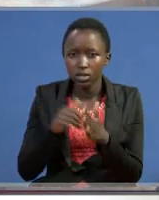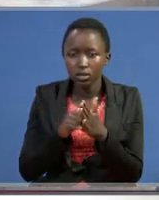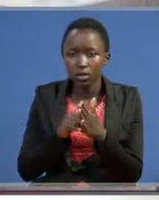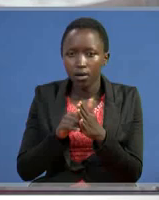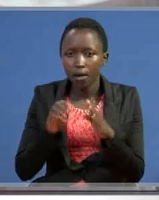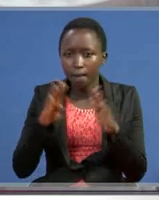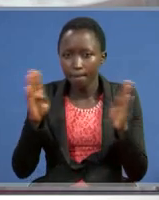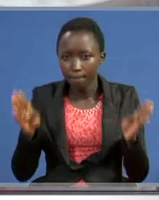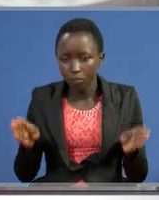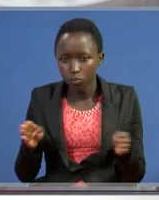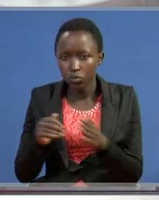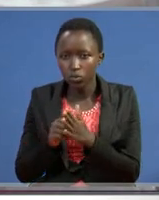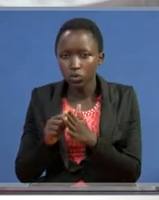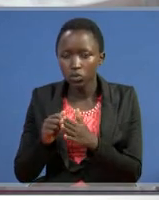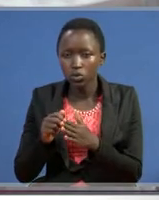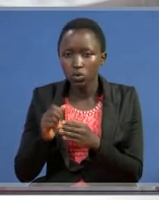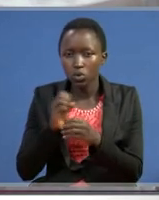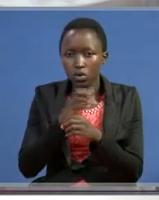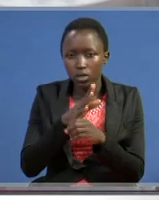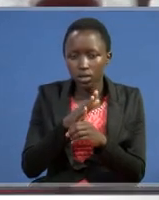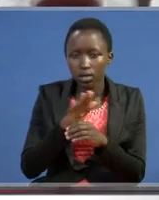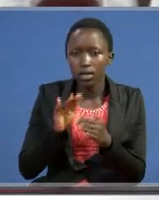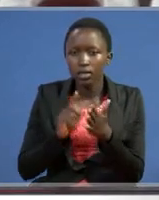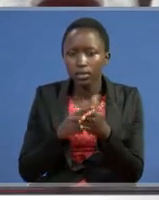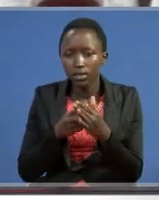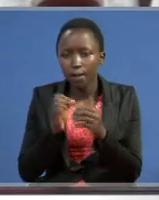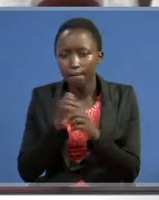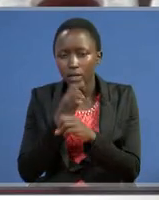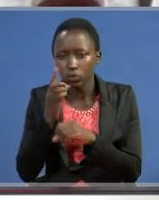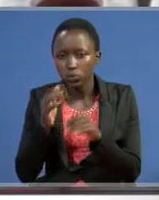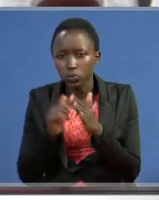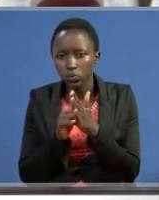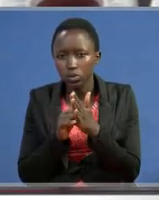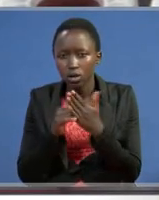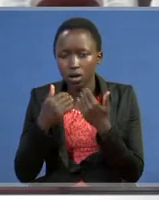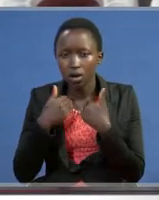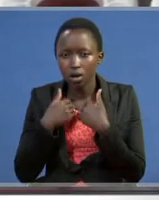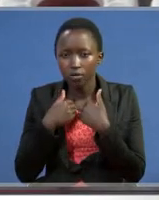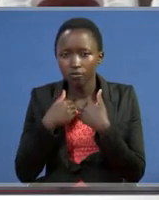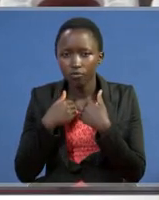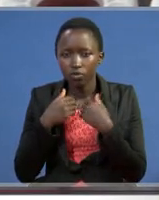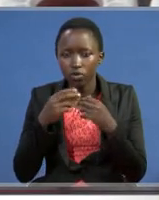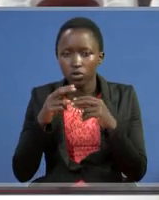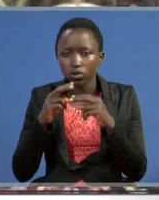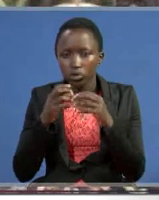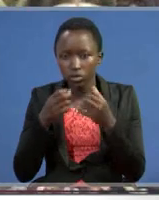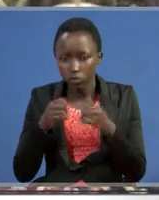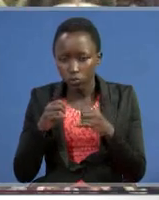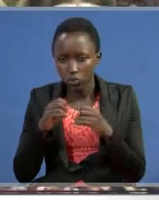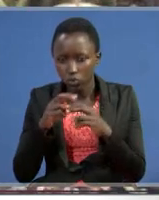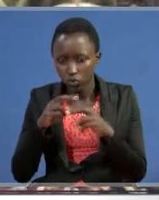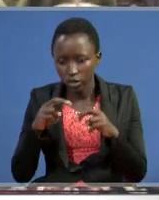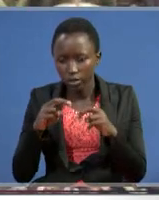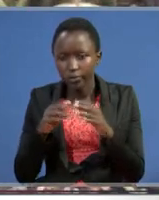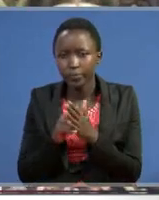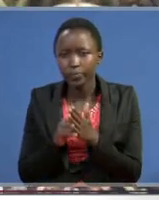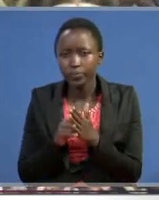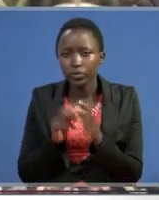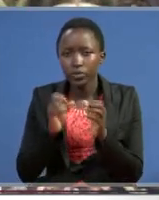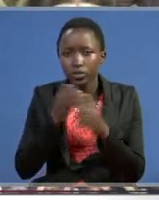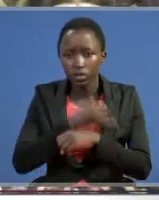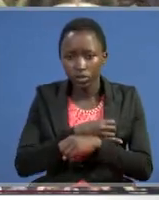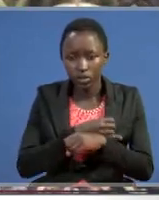spraying people's homes video set asides and ensuring that they saw widespread diagnostic testing just attritional eyes